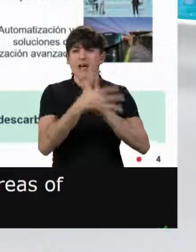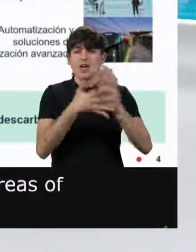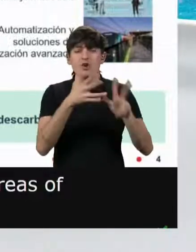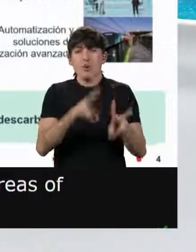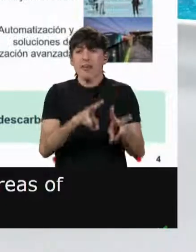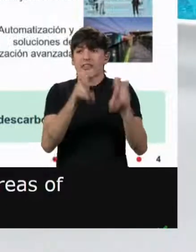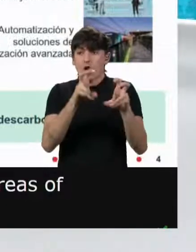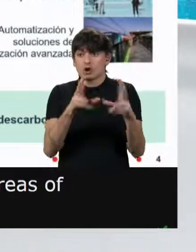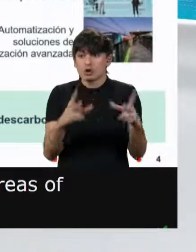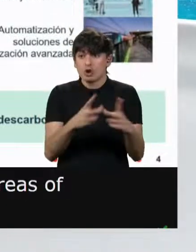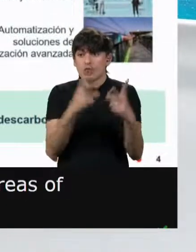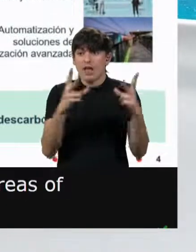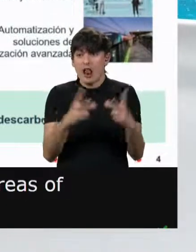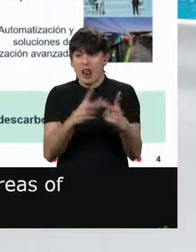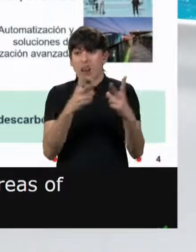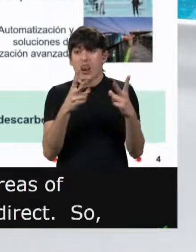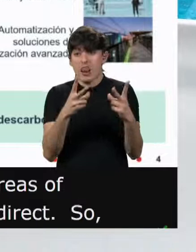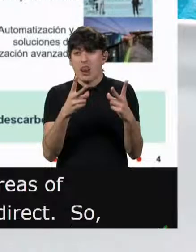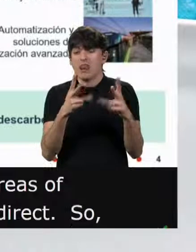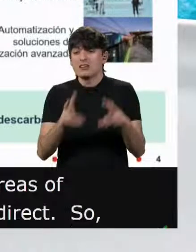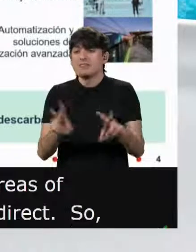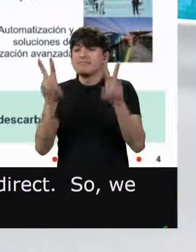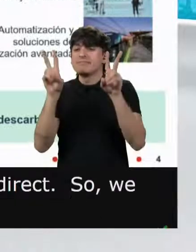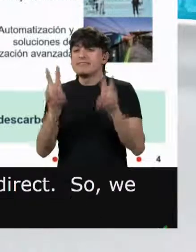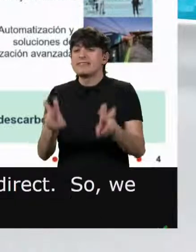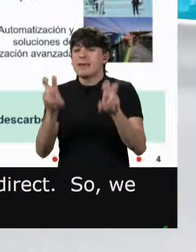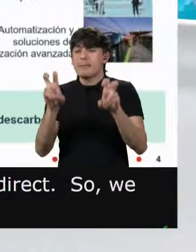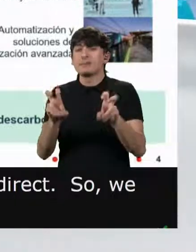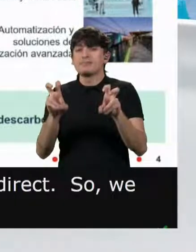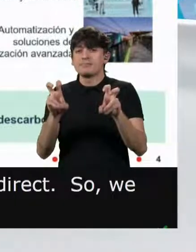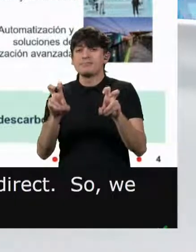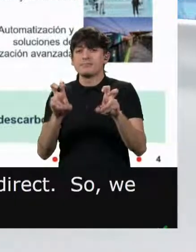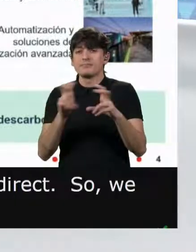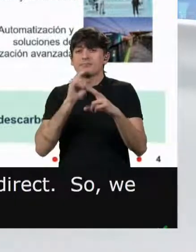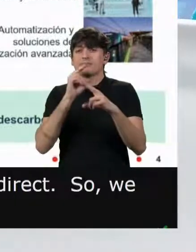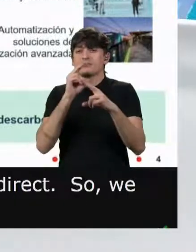So we talk about social innovation, and we have